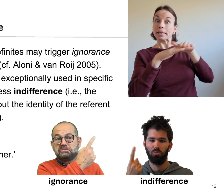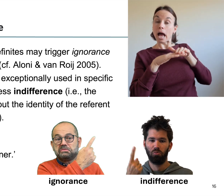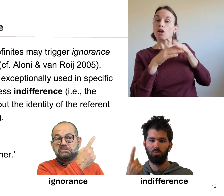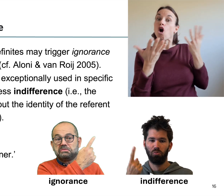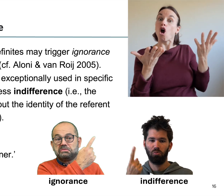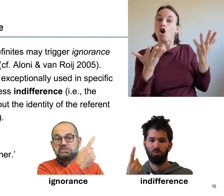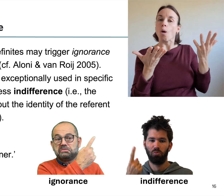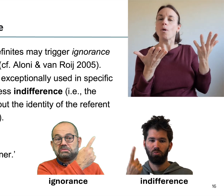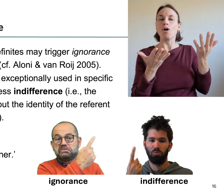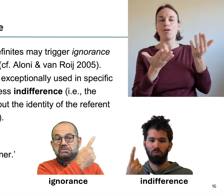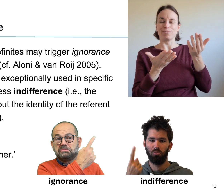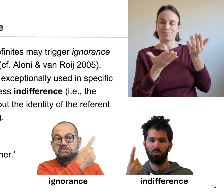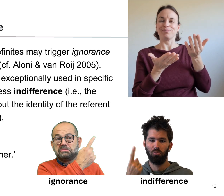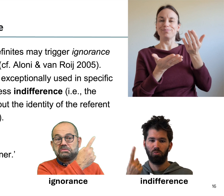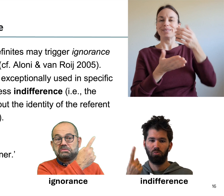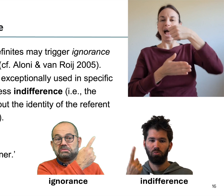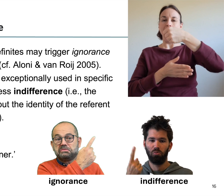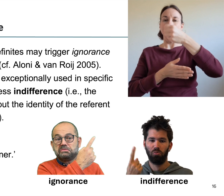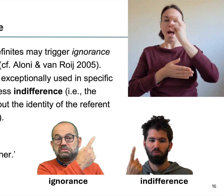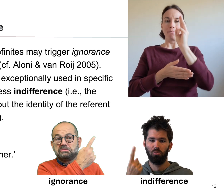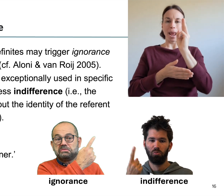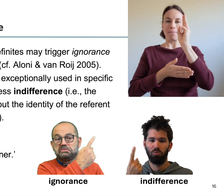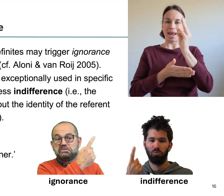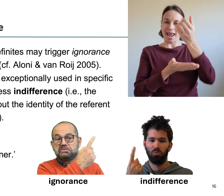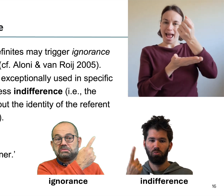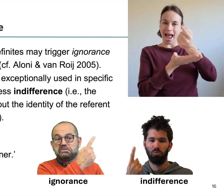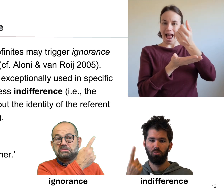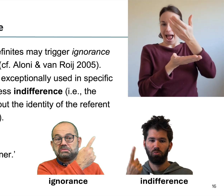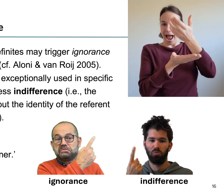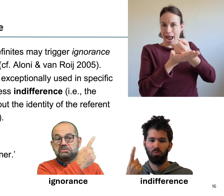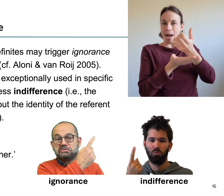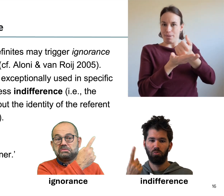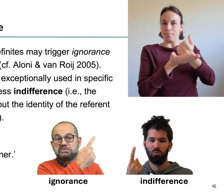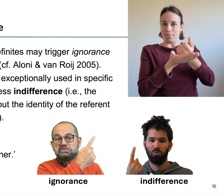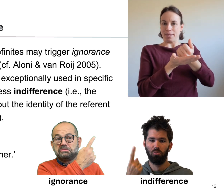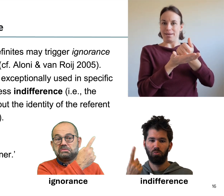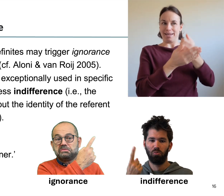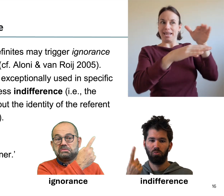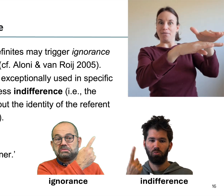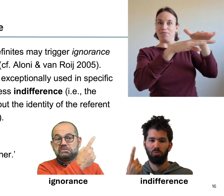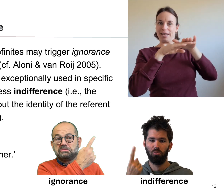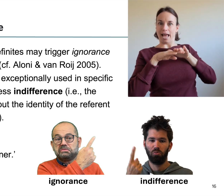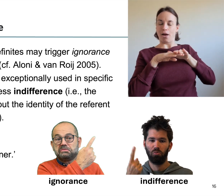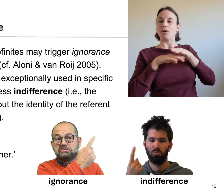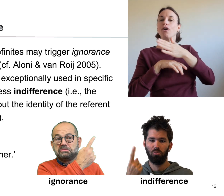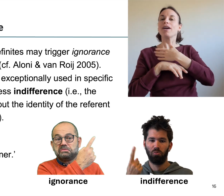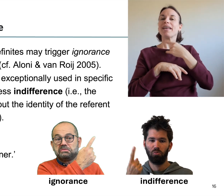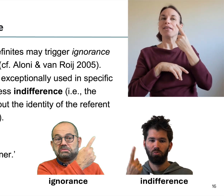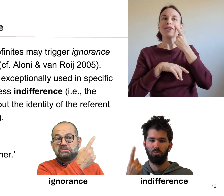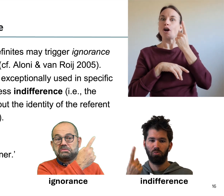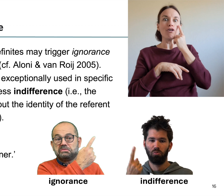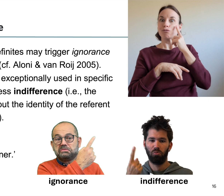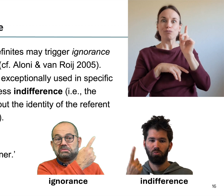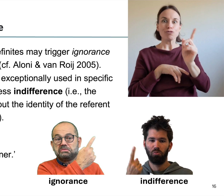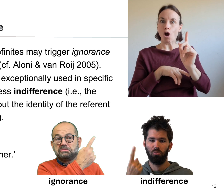invited someone through an app for dinner, but he didn't know the person yet.